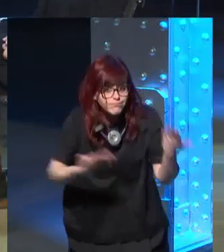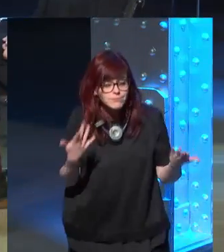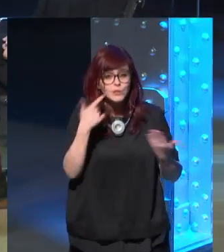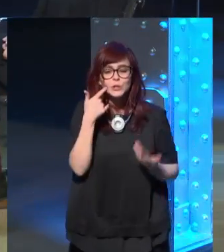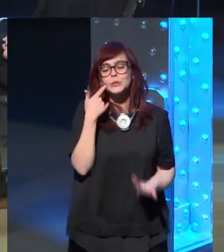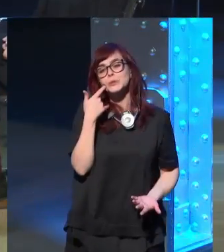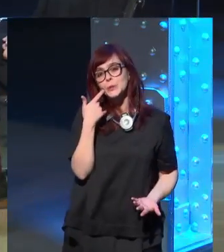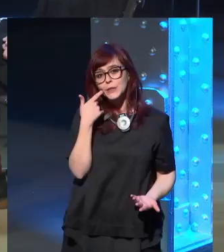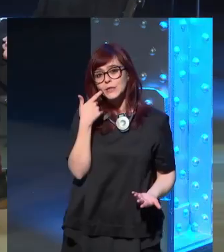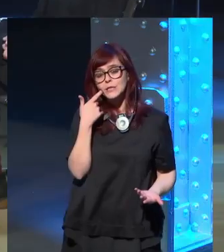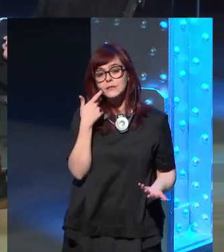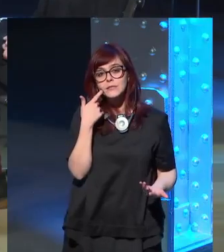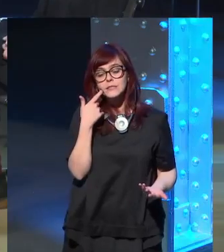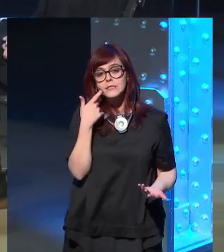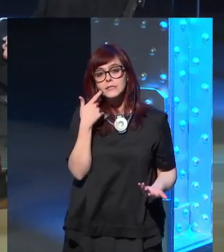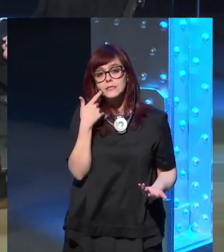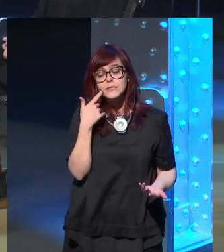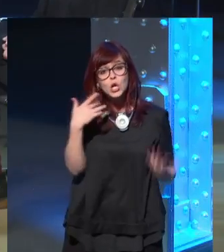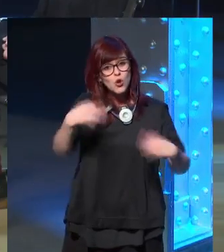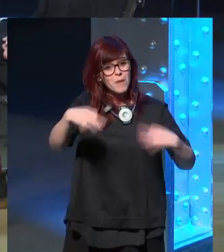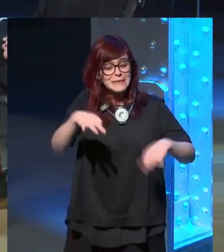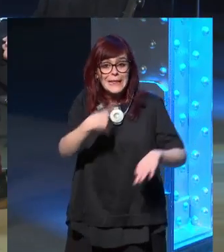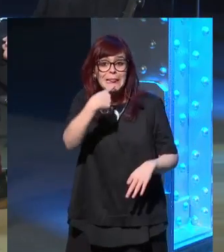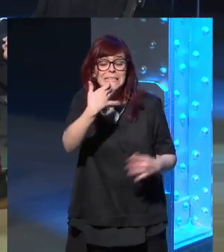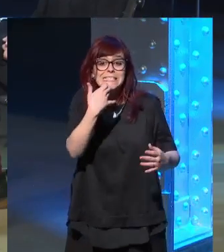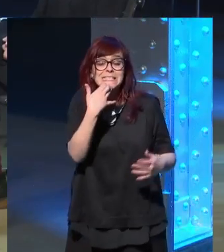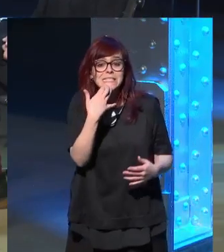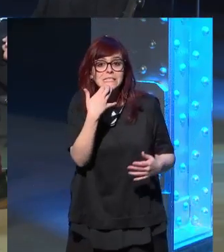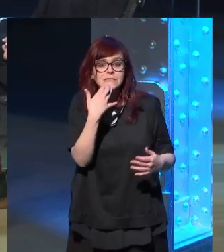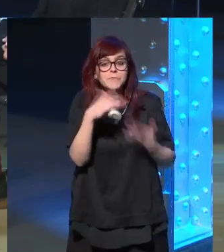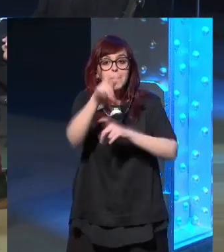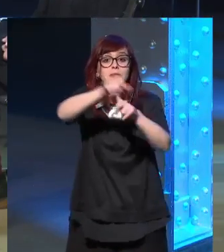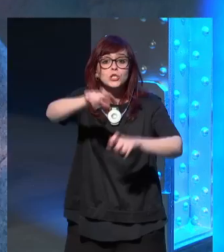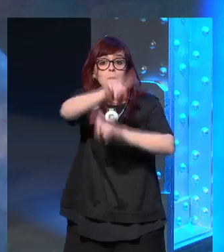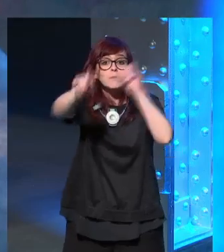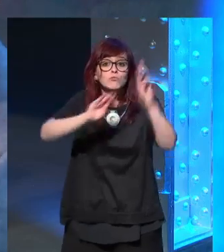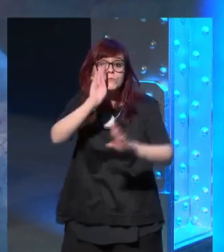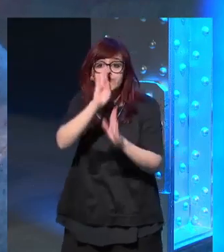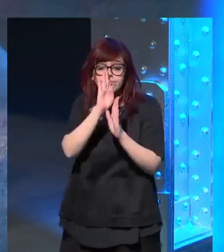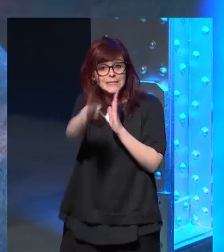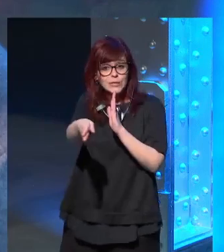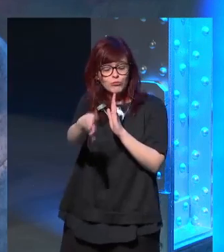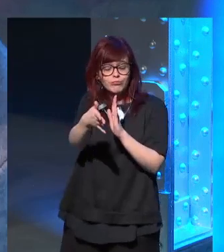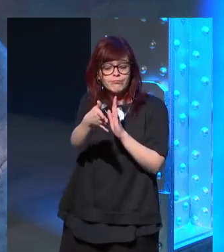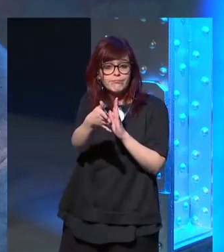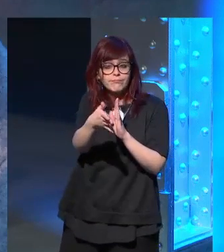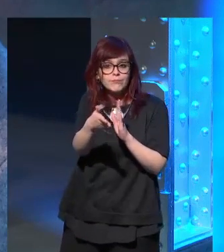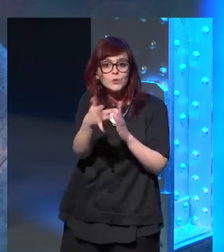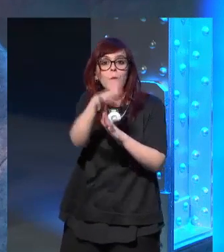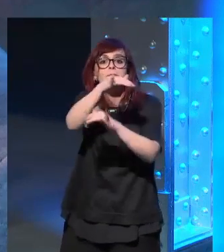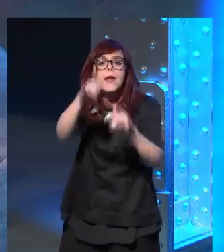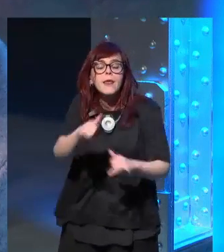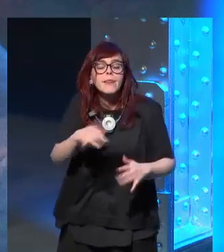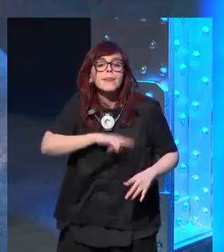So I usually say, if we can't ask people directly how happy they are, I would ask them how happy they are with their